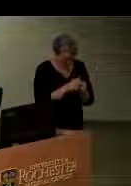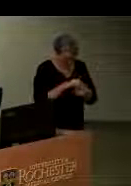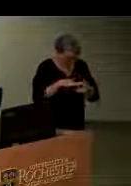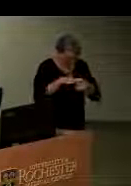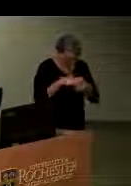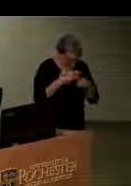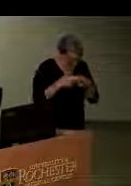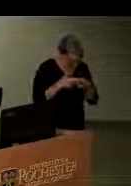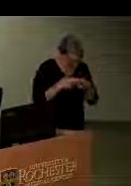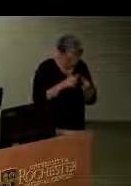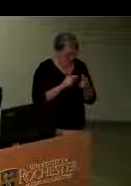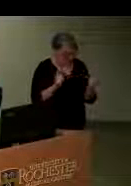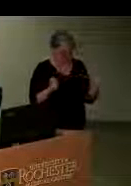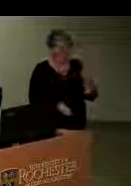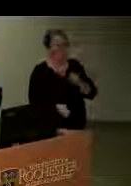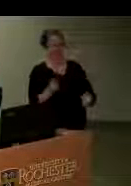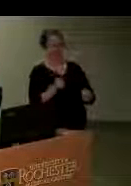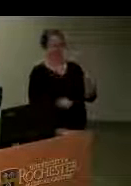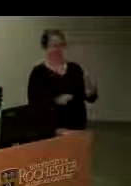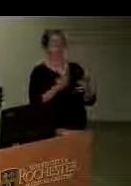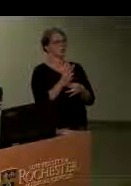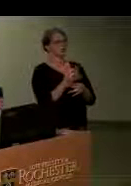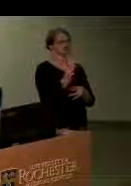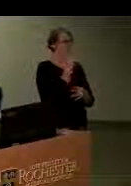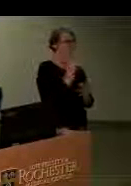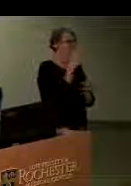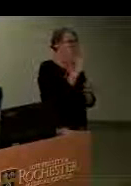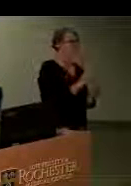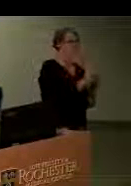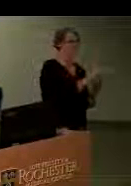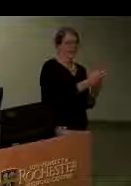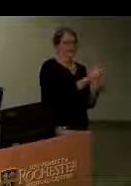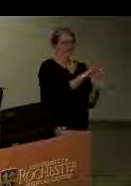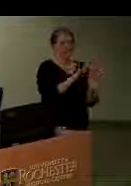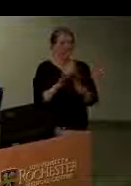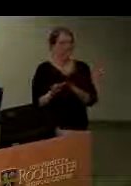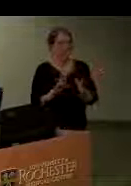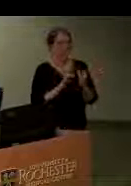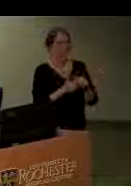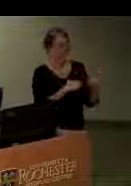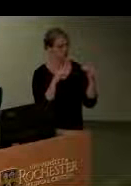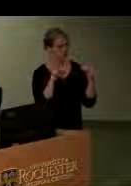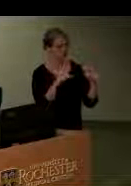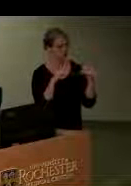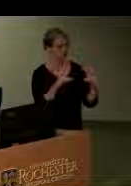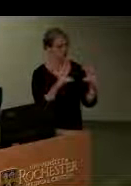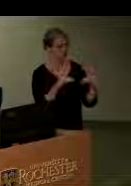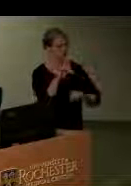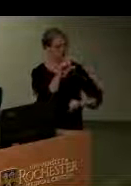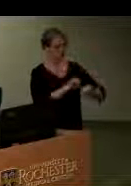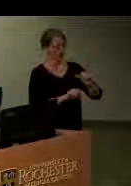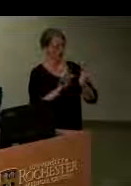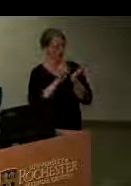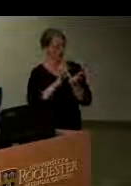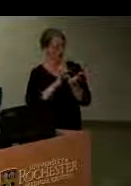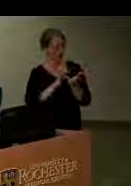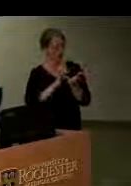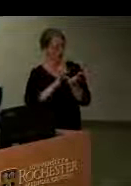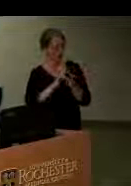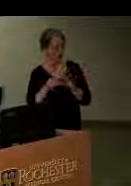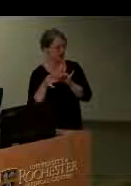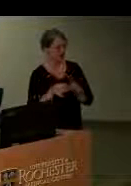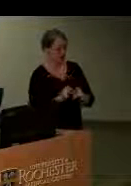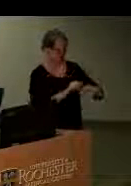while, and then it would change and they'd be using the wrong facts. And so how do you teach the science of medicine linked